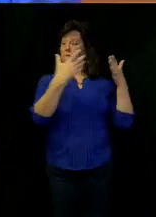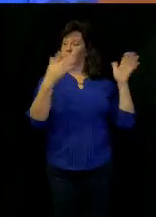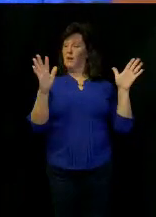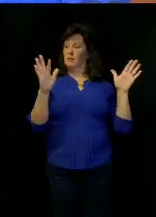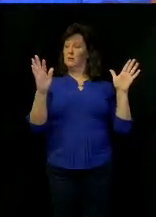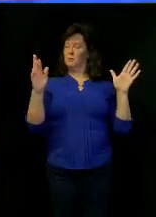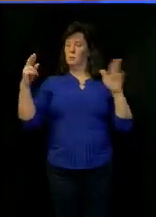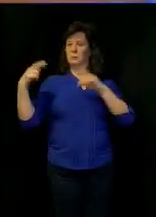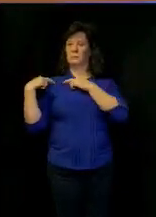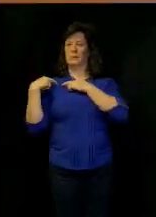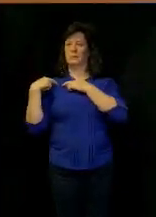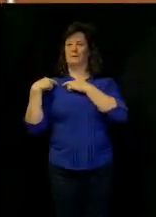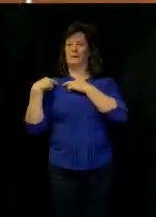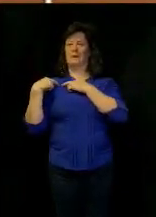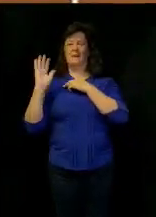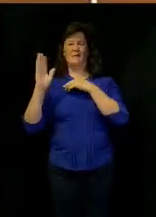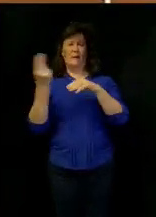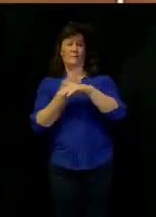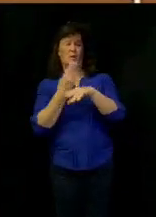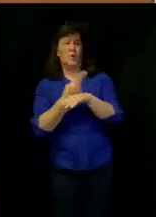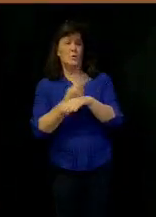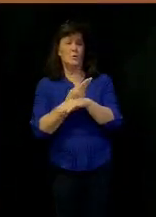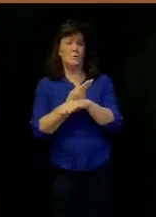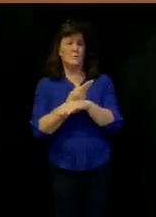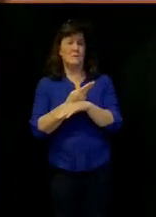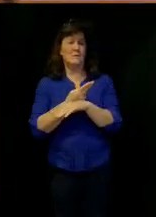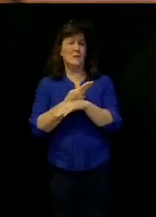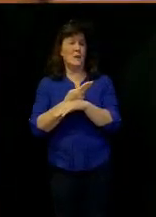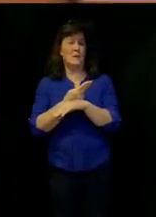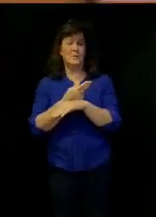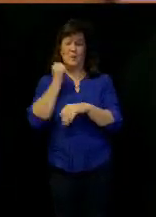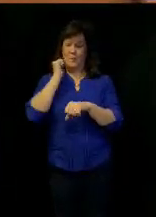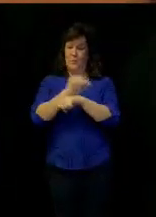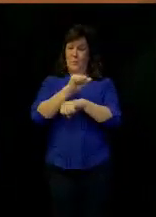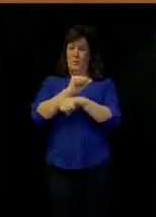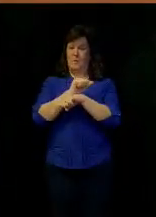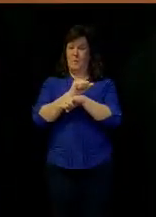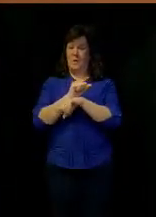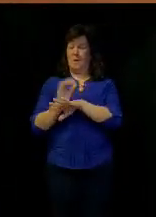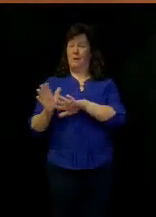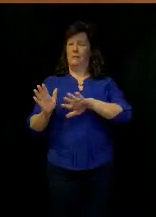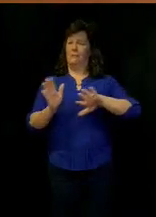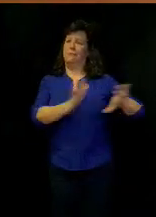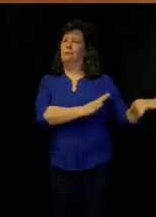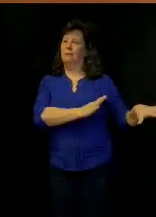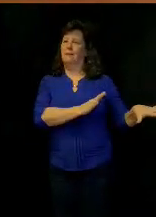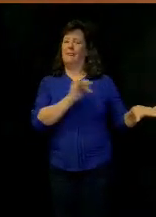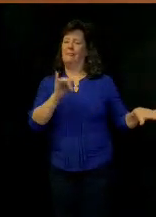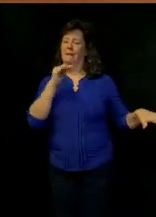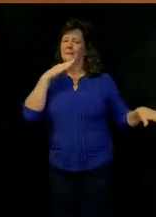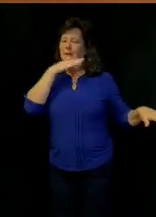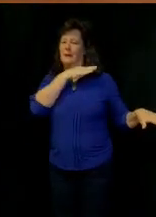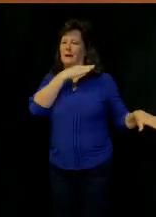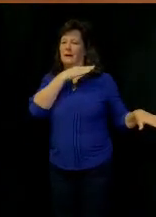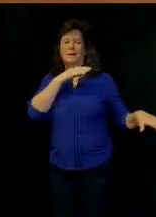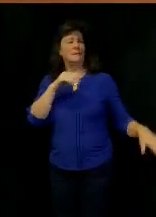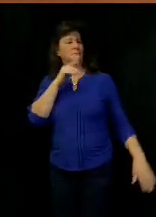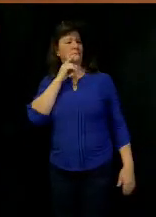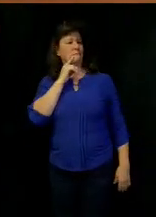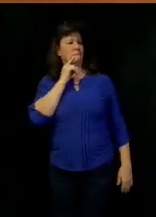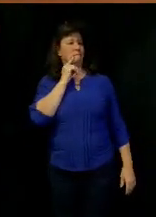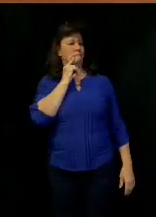But never put it into practice, never becomes your filter, never becomes the thing by which you live by, and the Bible calls that deceived.